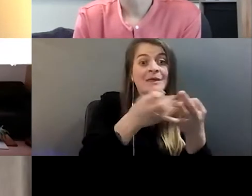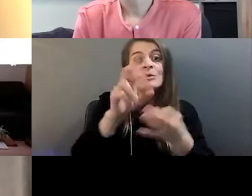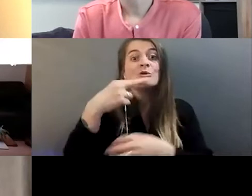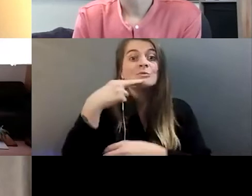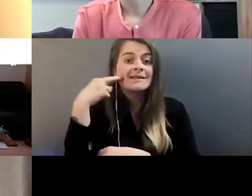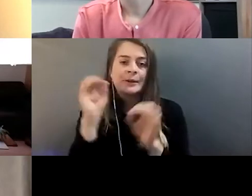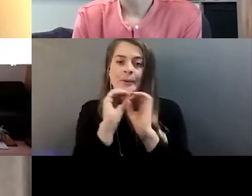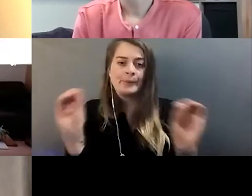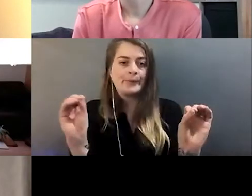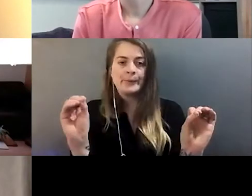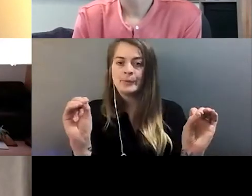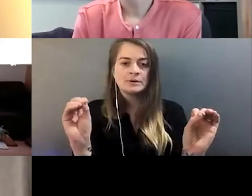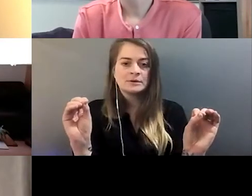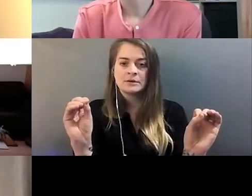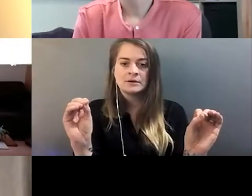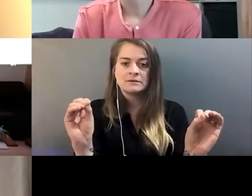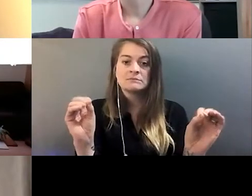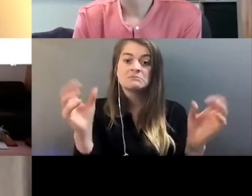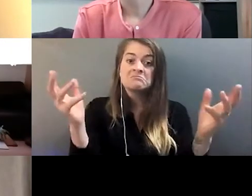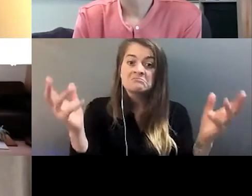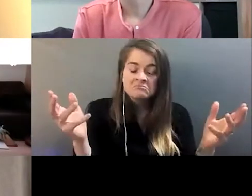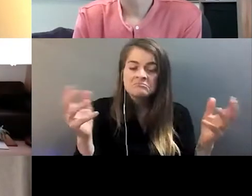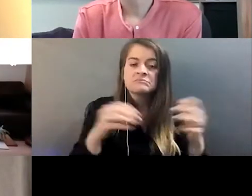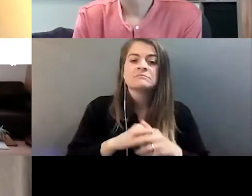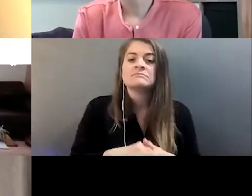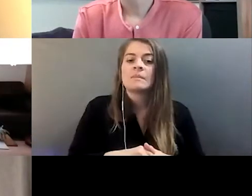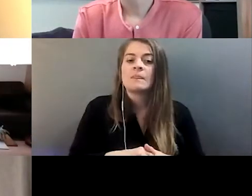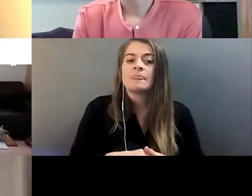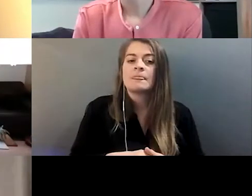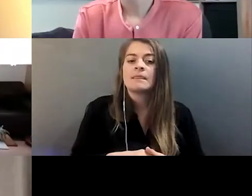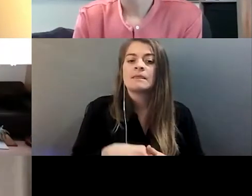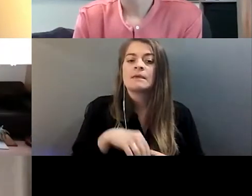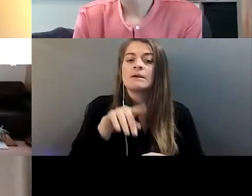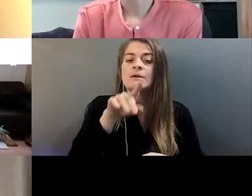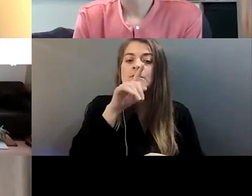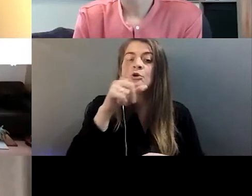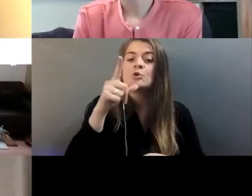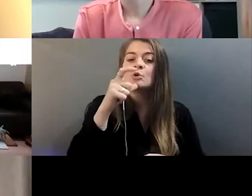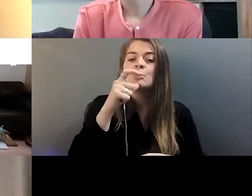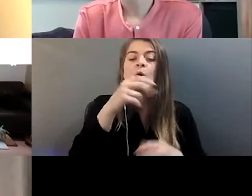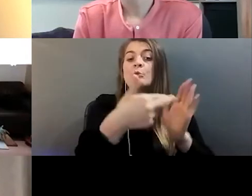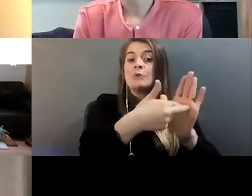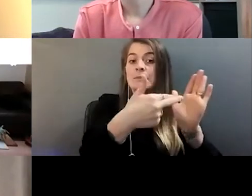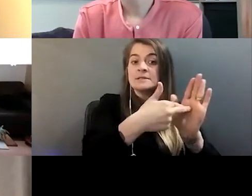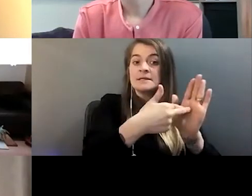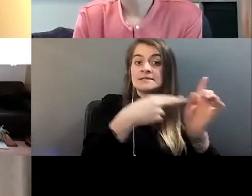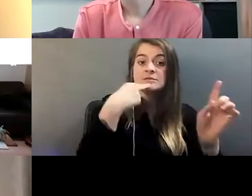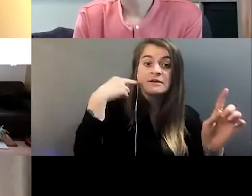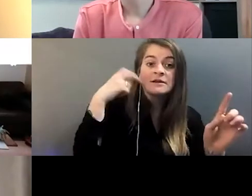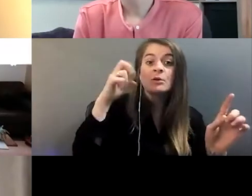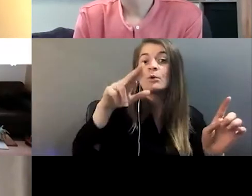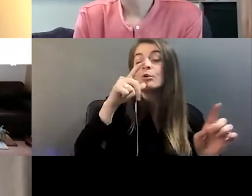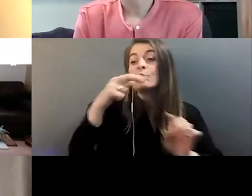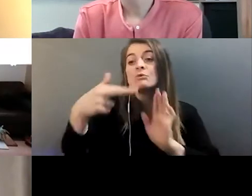consulted. And to be fair, it's because who do you go to that represents the resident and family? Each